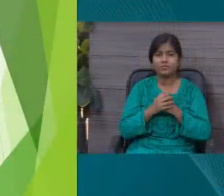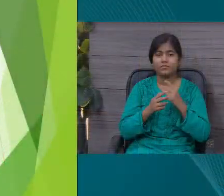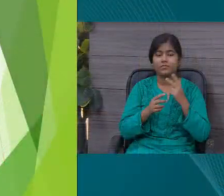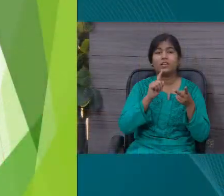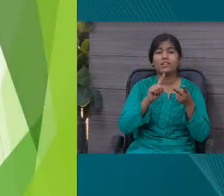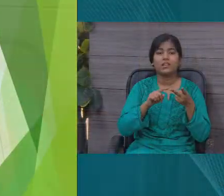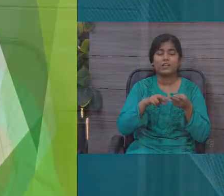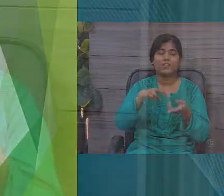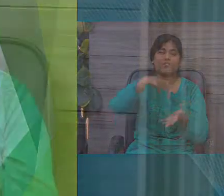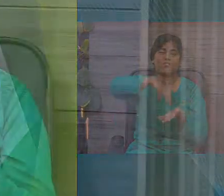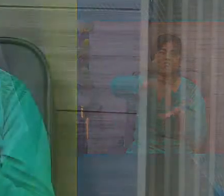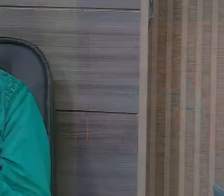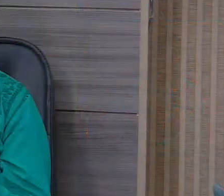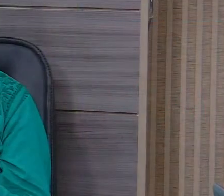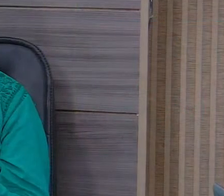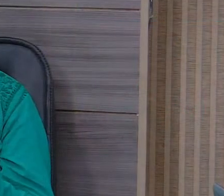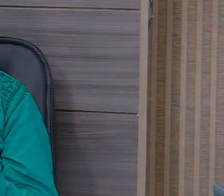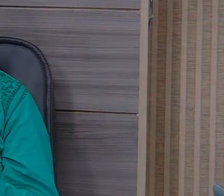frail,